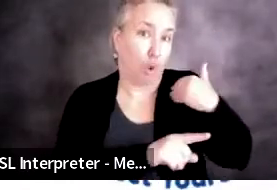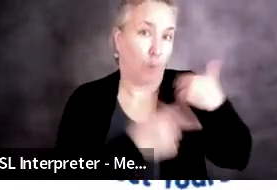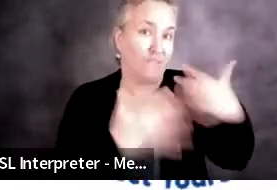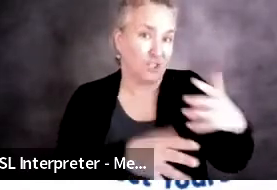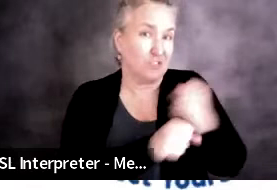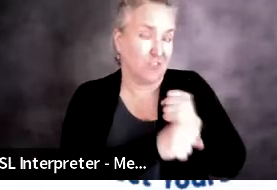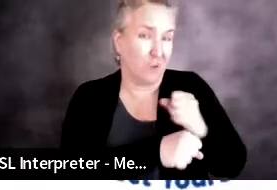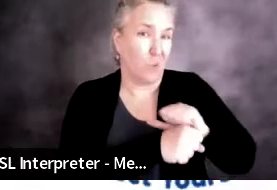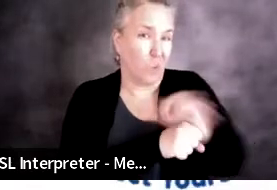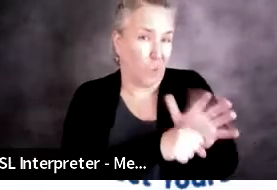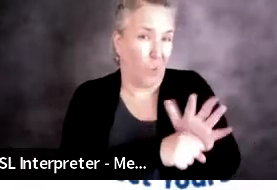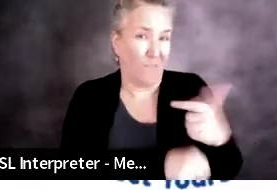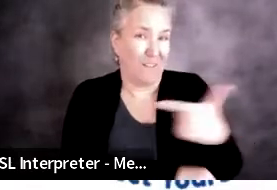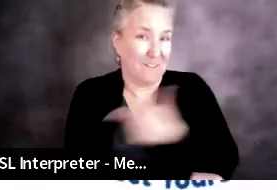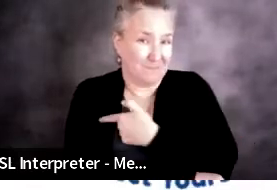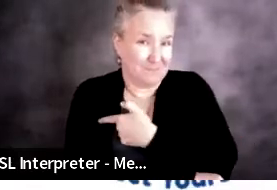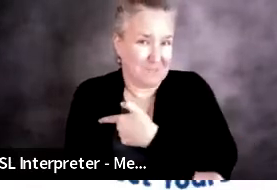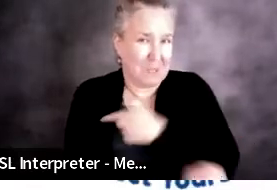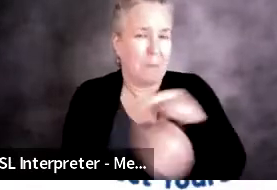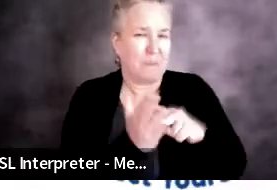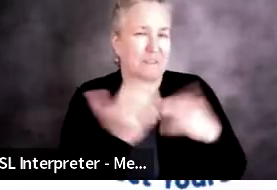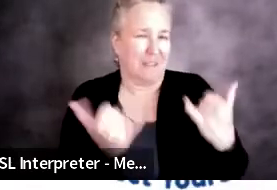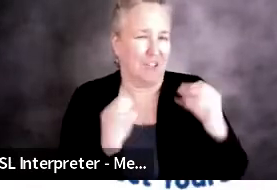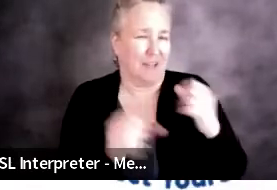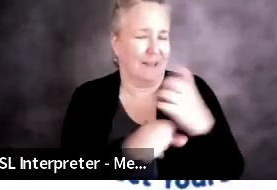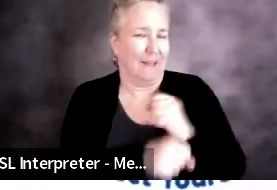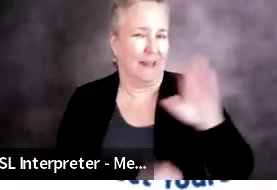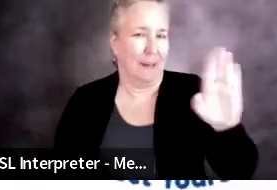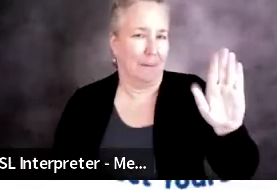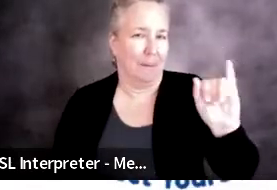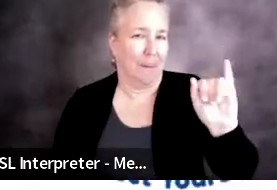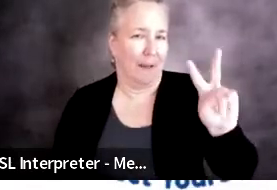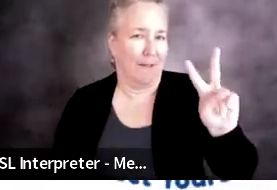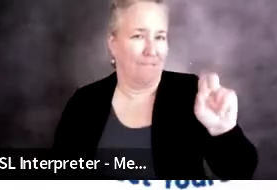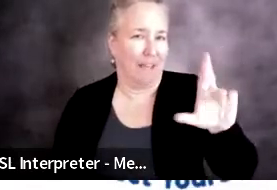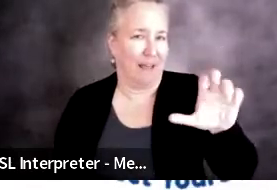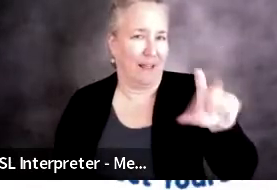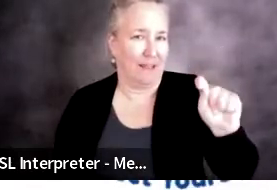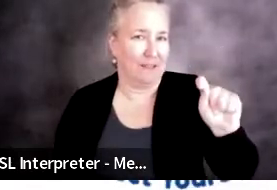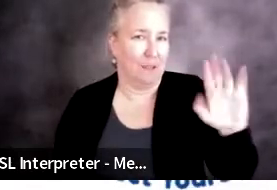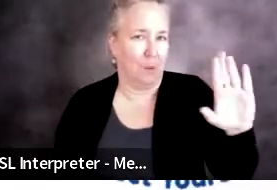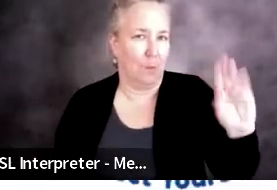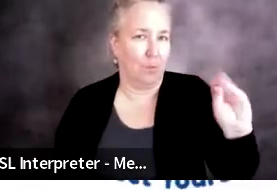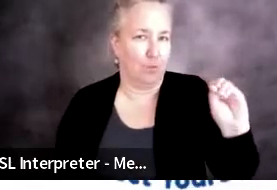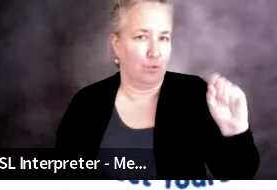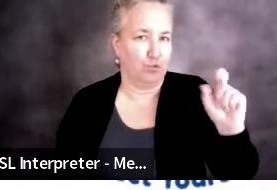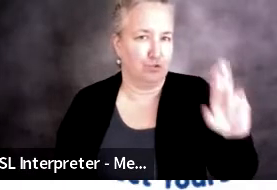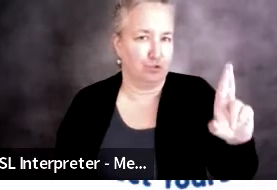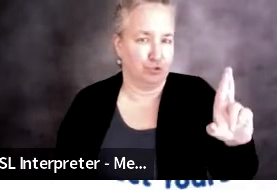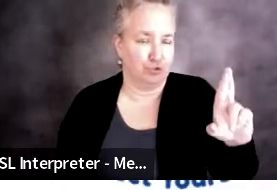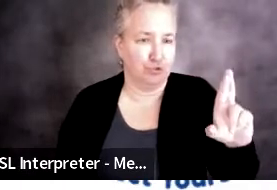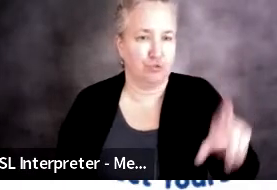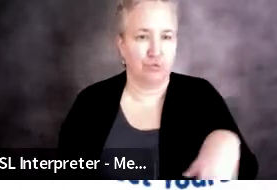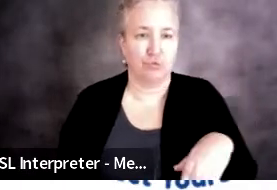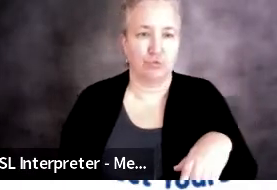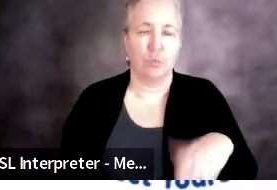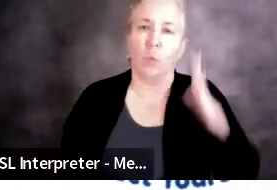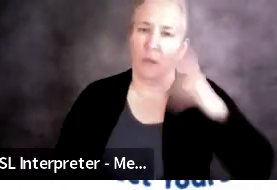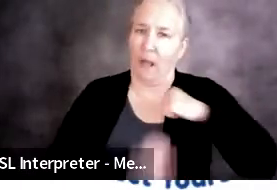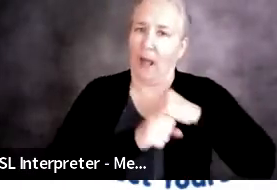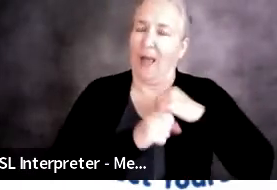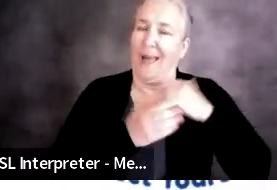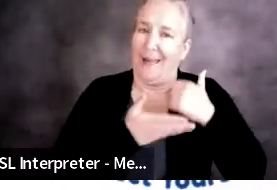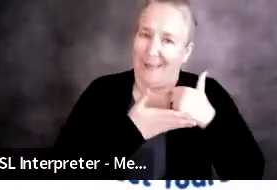now able to get the bivalent booster. And so the bivalent booster will help boost your immune